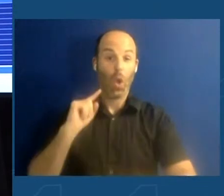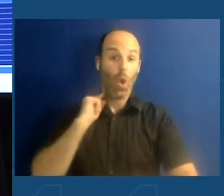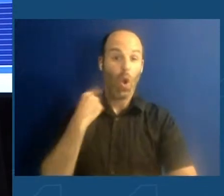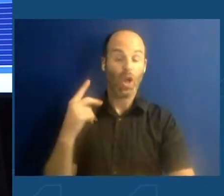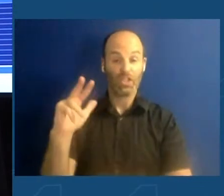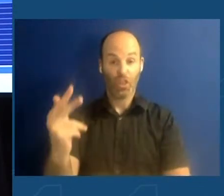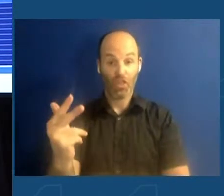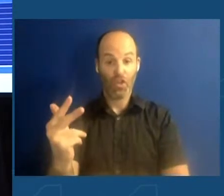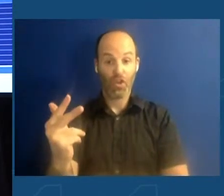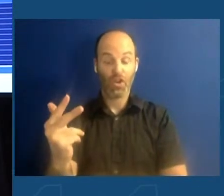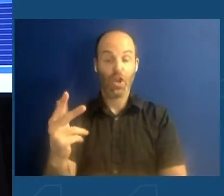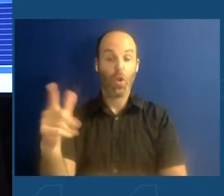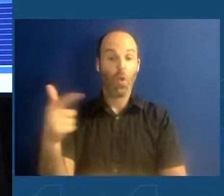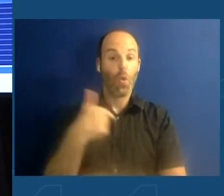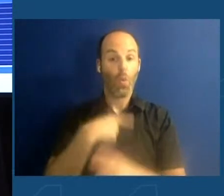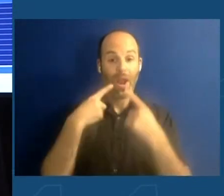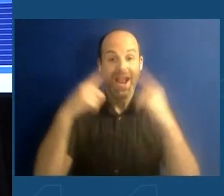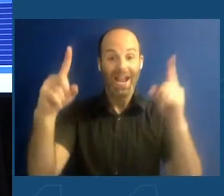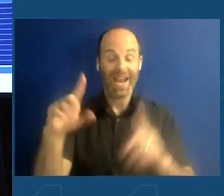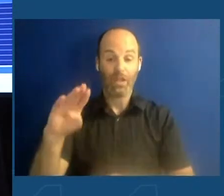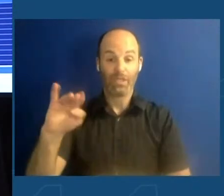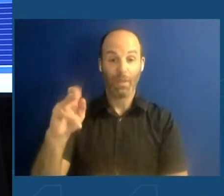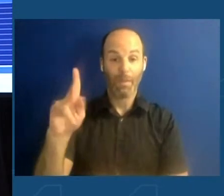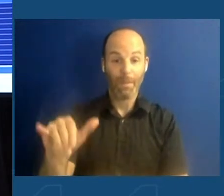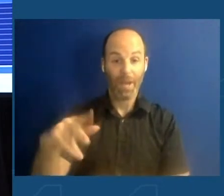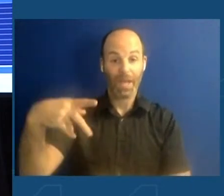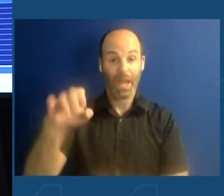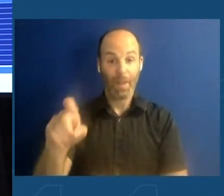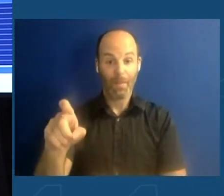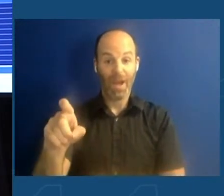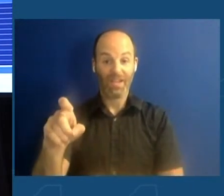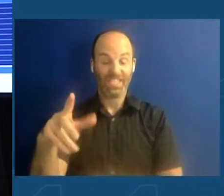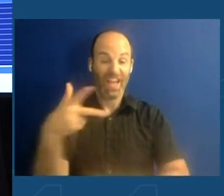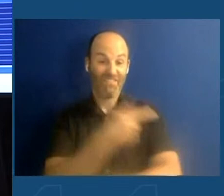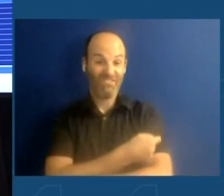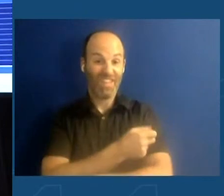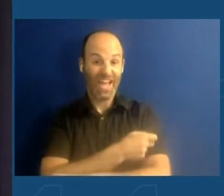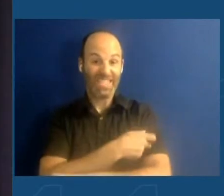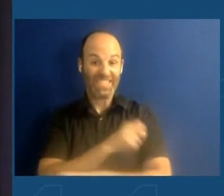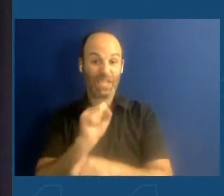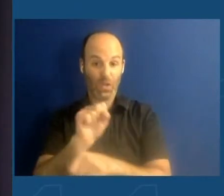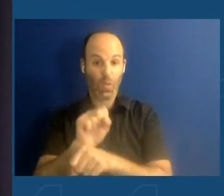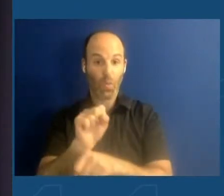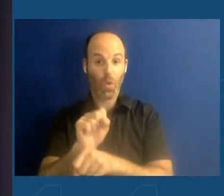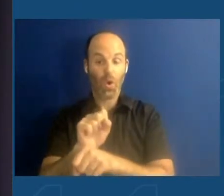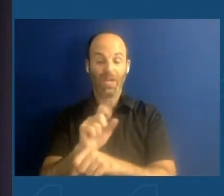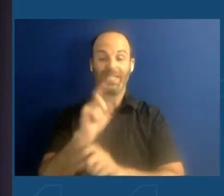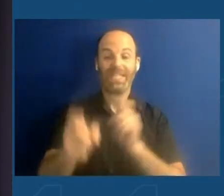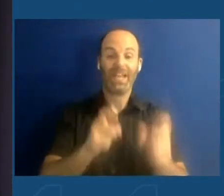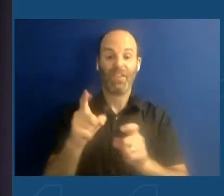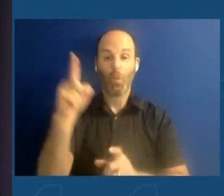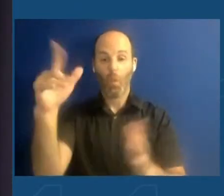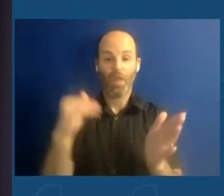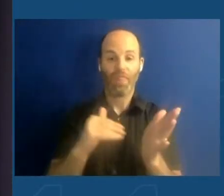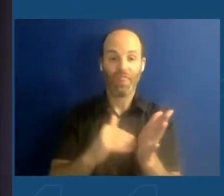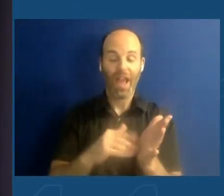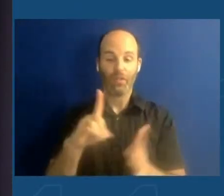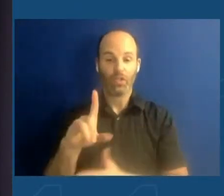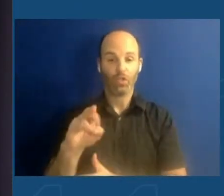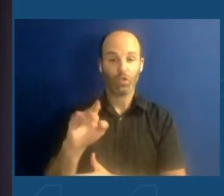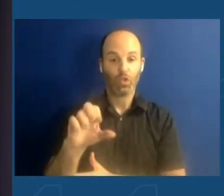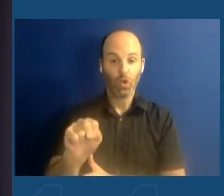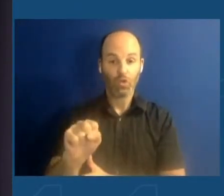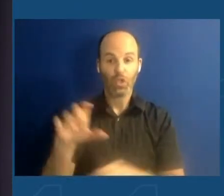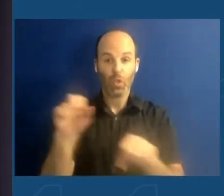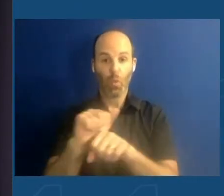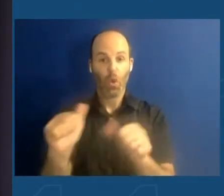we announced a monkeypox vaccine effort designating 1,000 doses, working with the AIDS